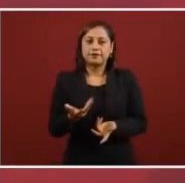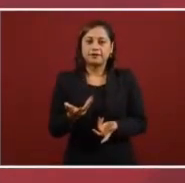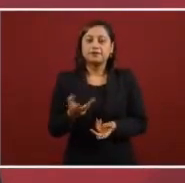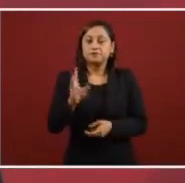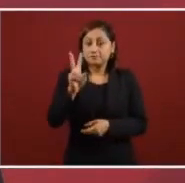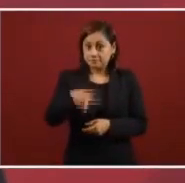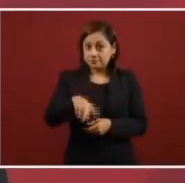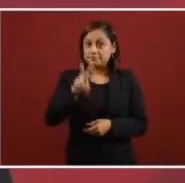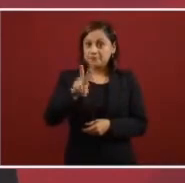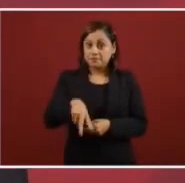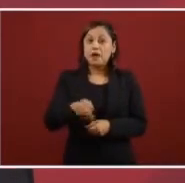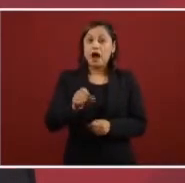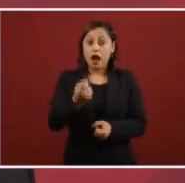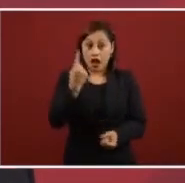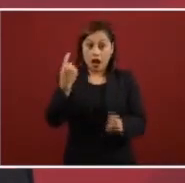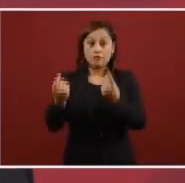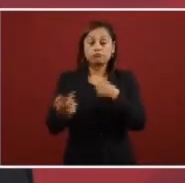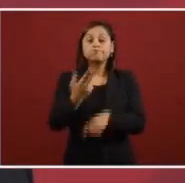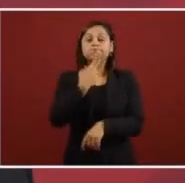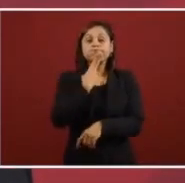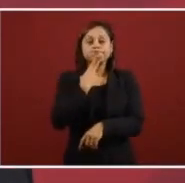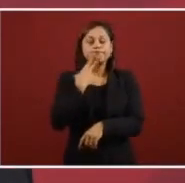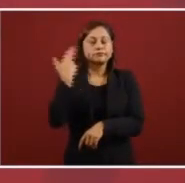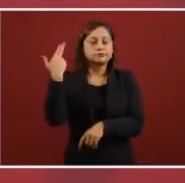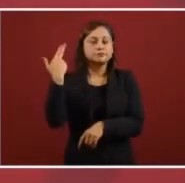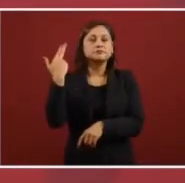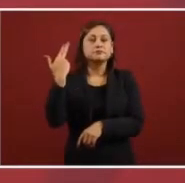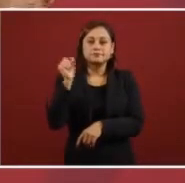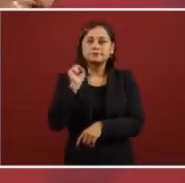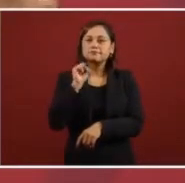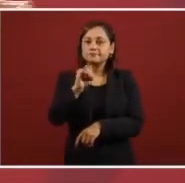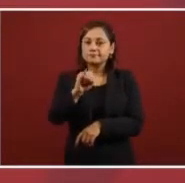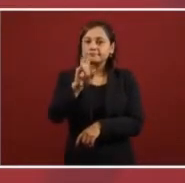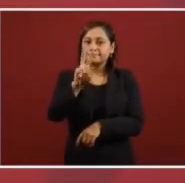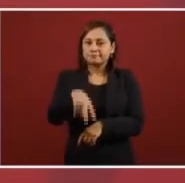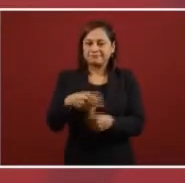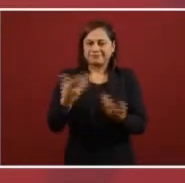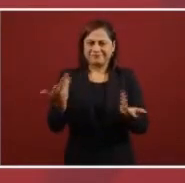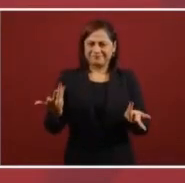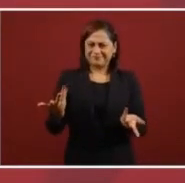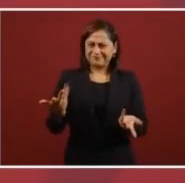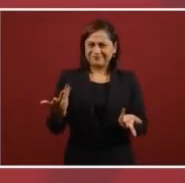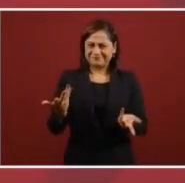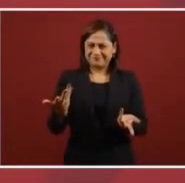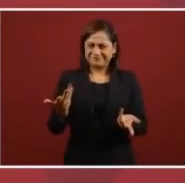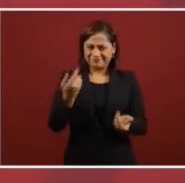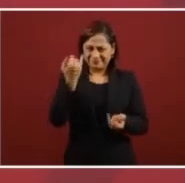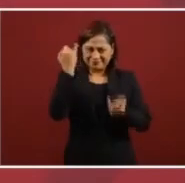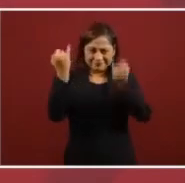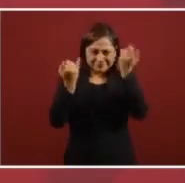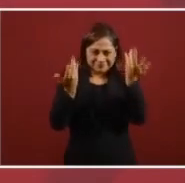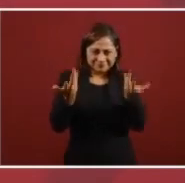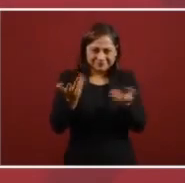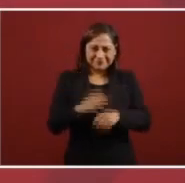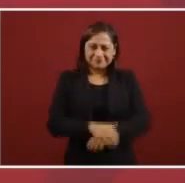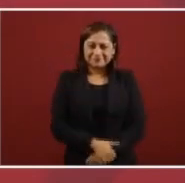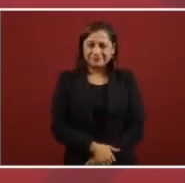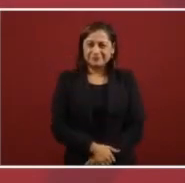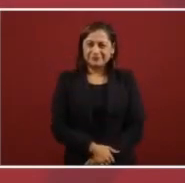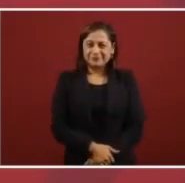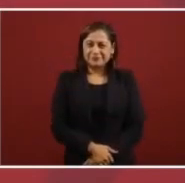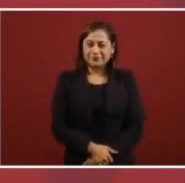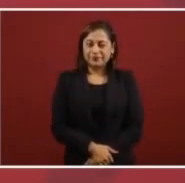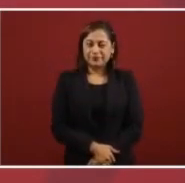Sí, se suicida. Yes, they commit suicide. Imagínese eso. Imagine that. Entonces,